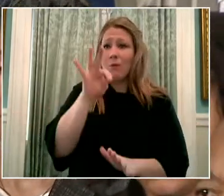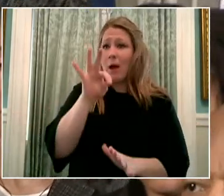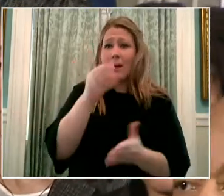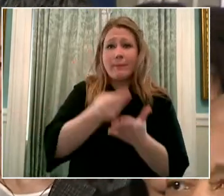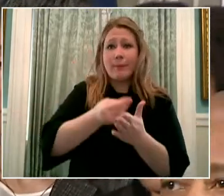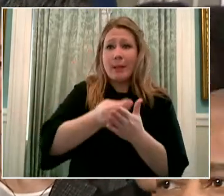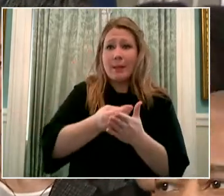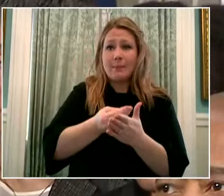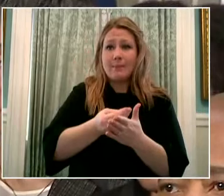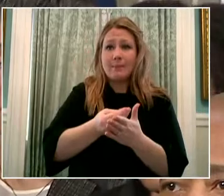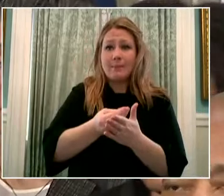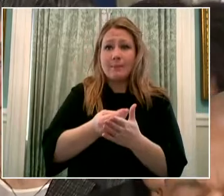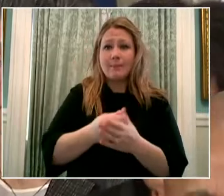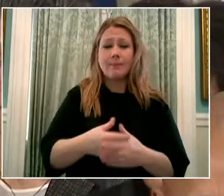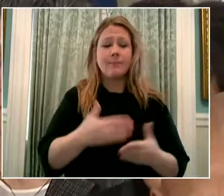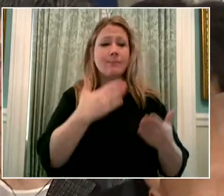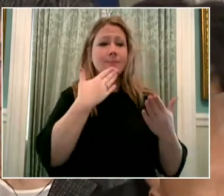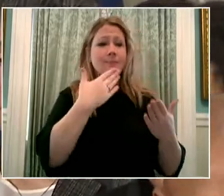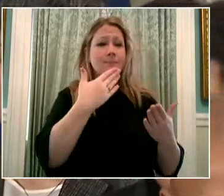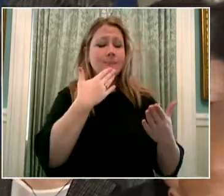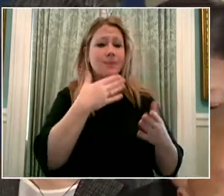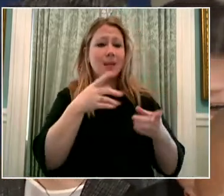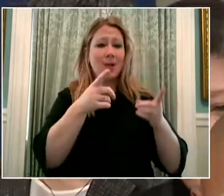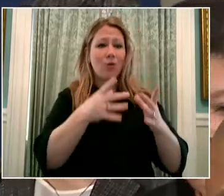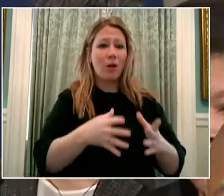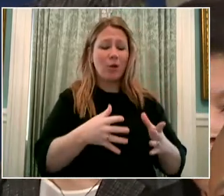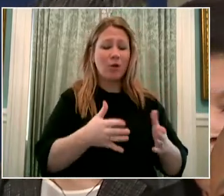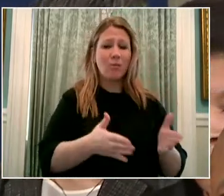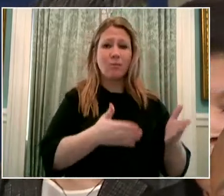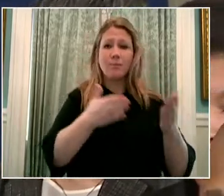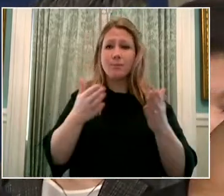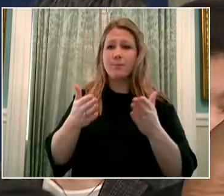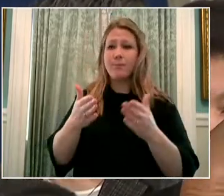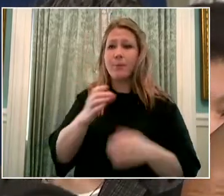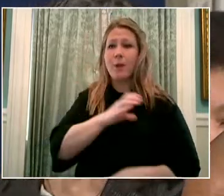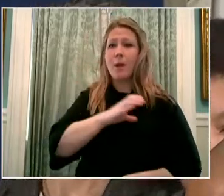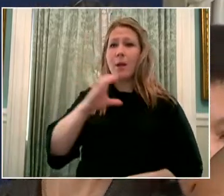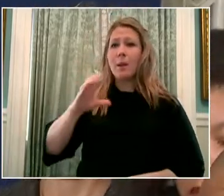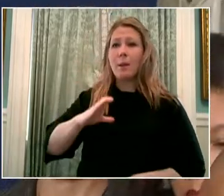Thank you, Director Jiha. Commissioner Castro?